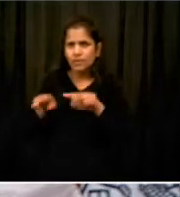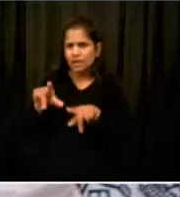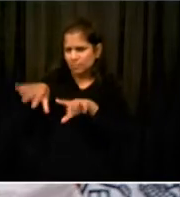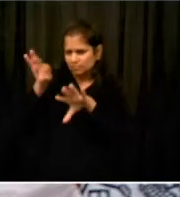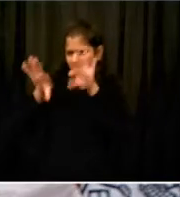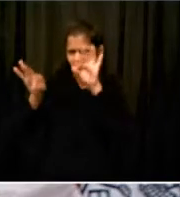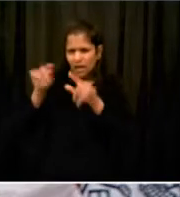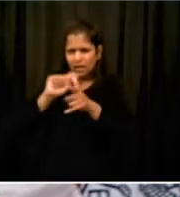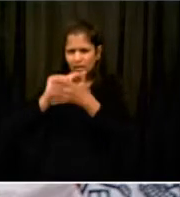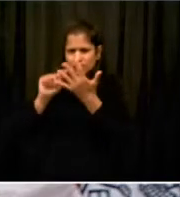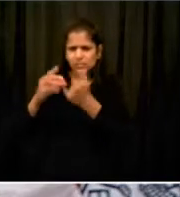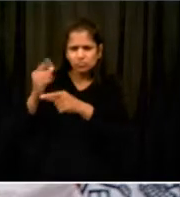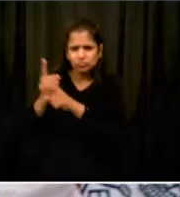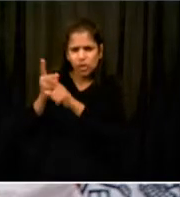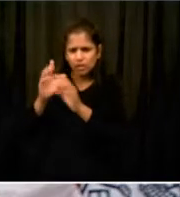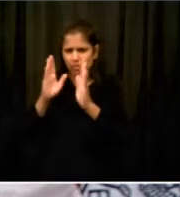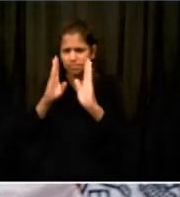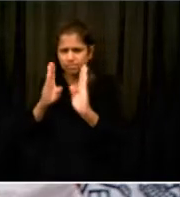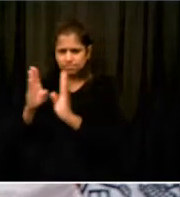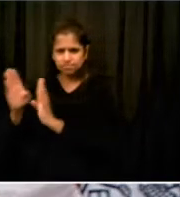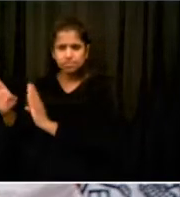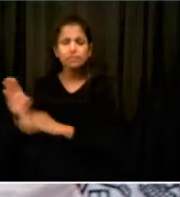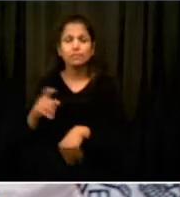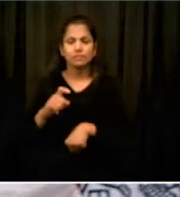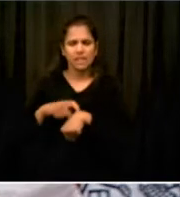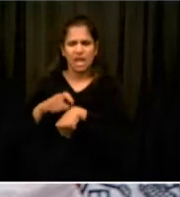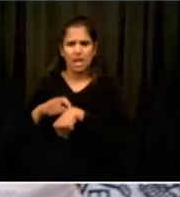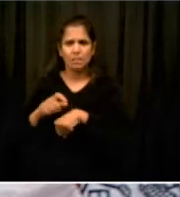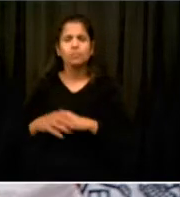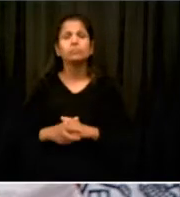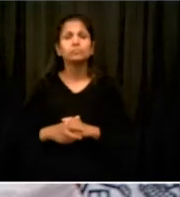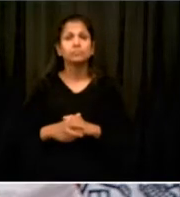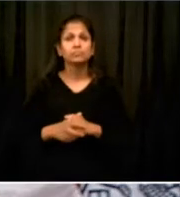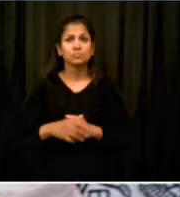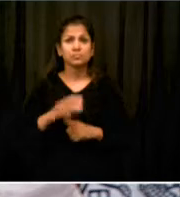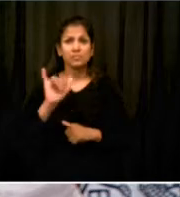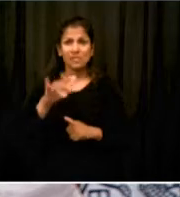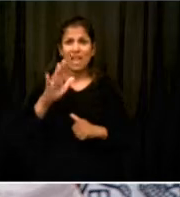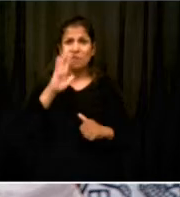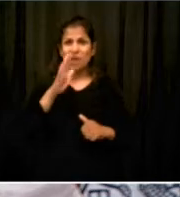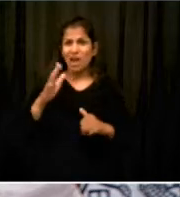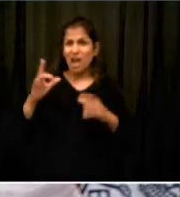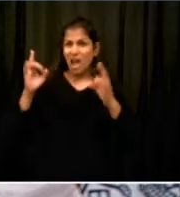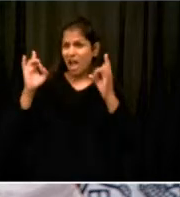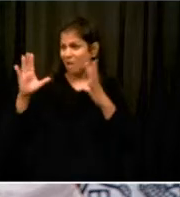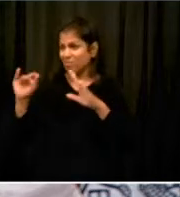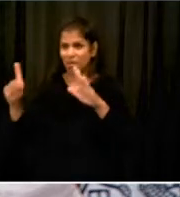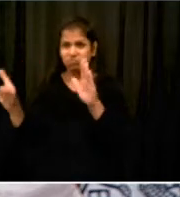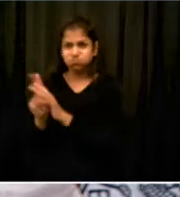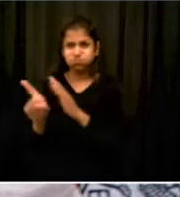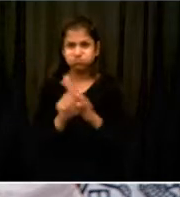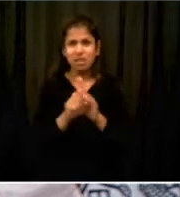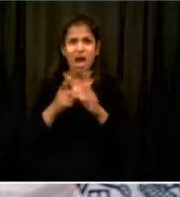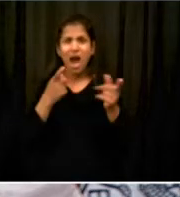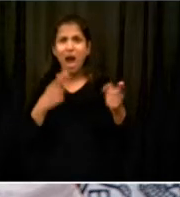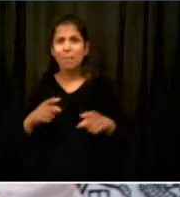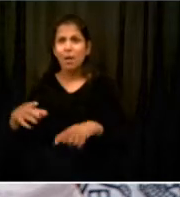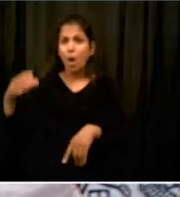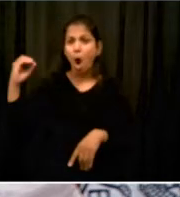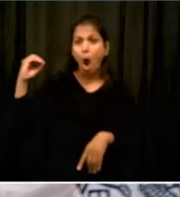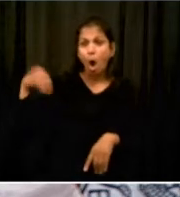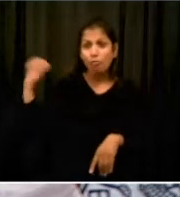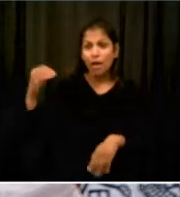and the real concerns people have, it just didn't make sense. It made sense to do it in a situation that was clearly not in the middle of an ongoing